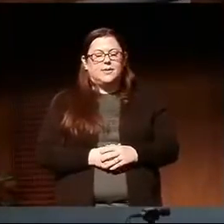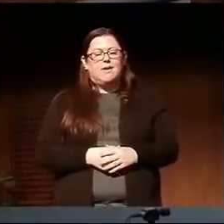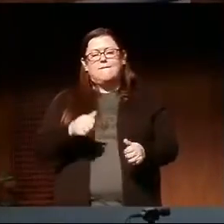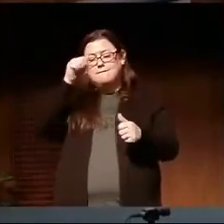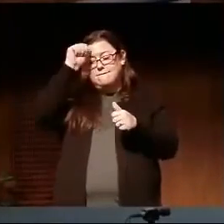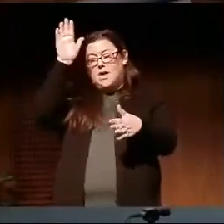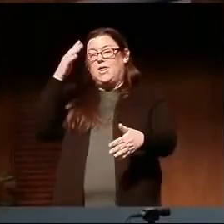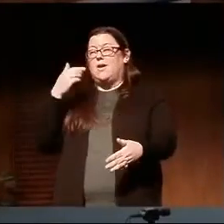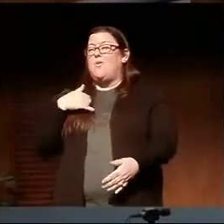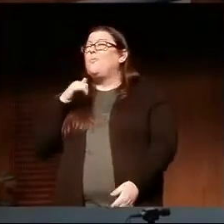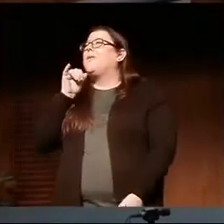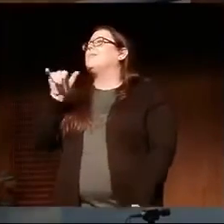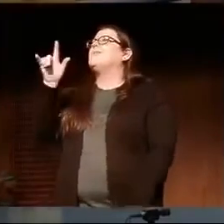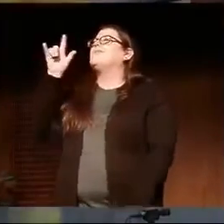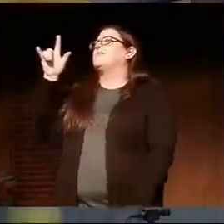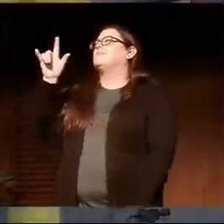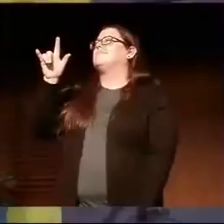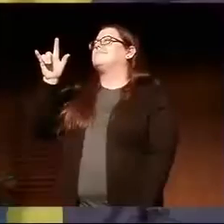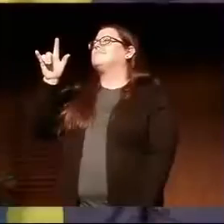Father, we love you.